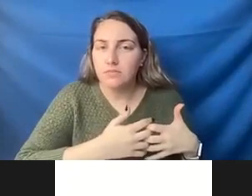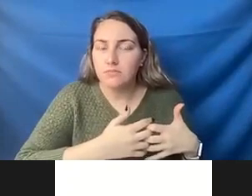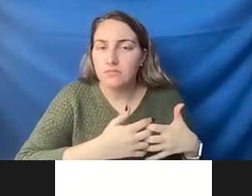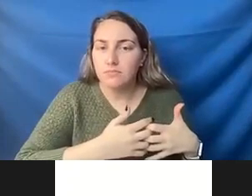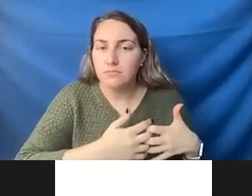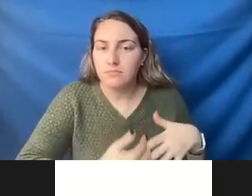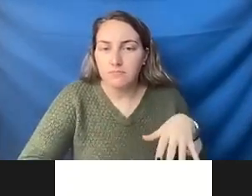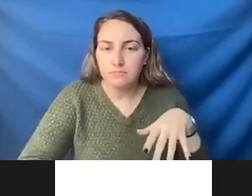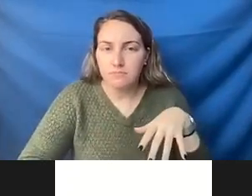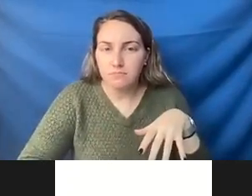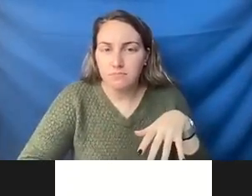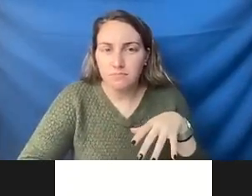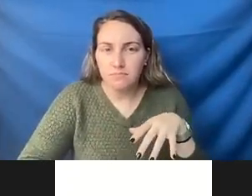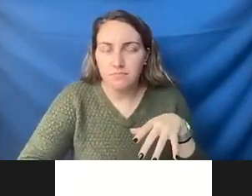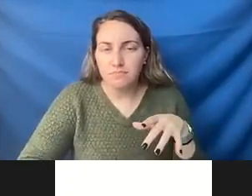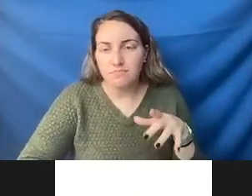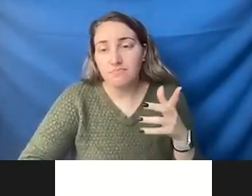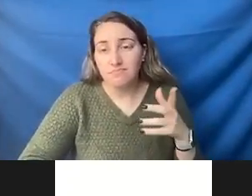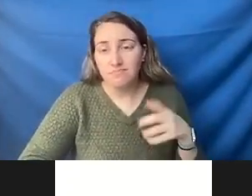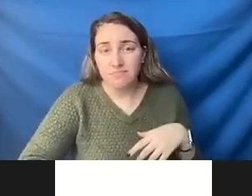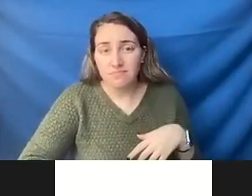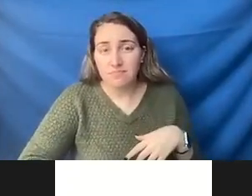your ballot is now being processed,